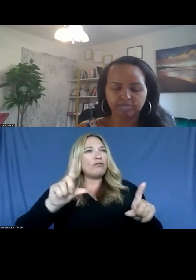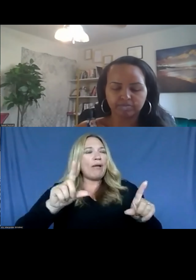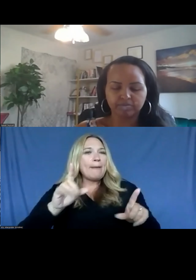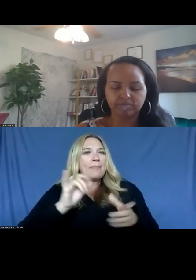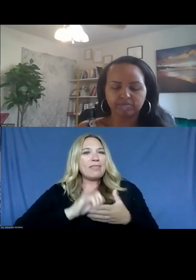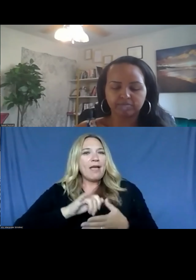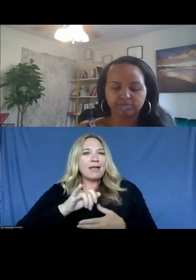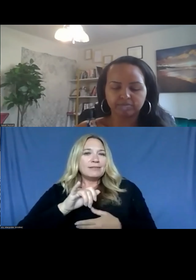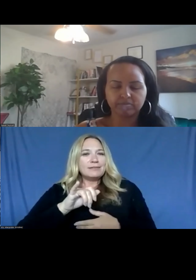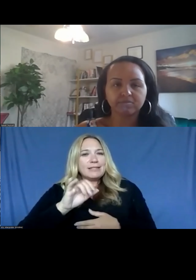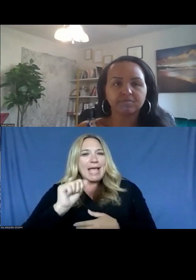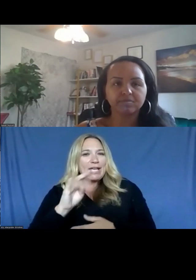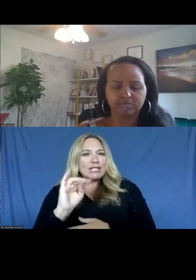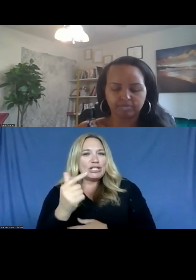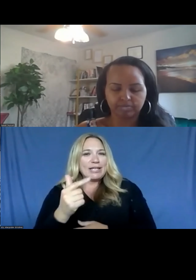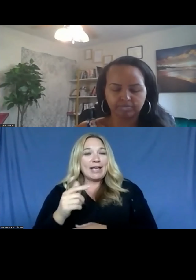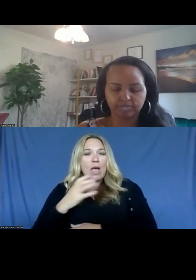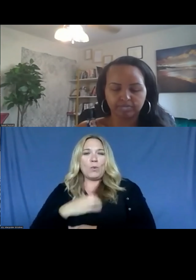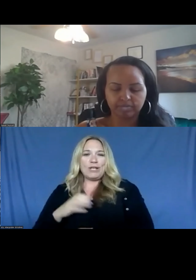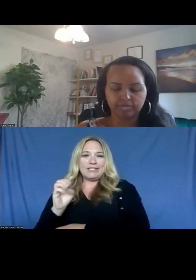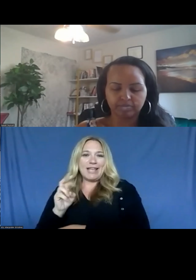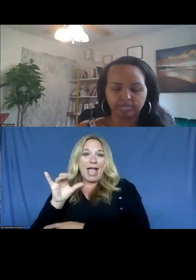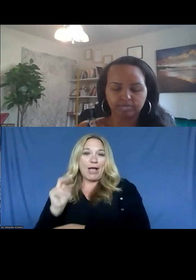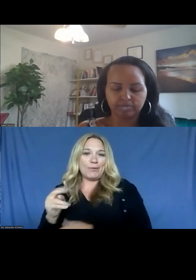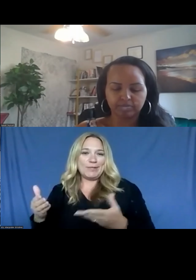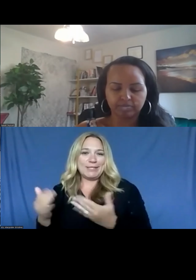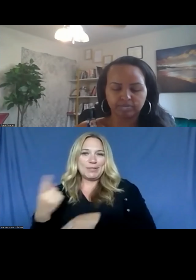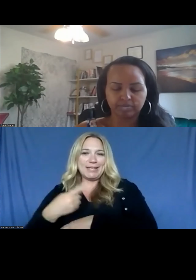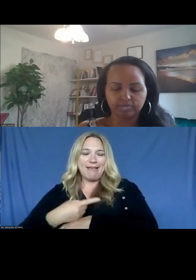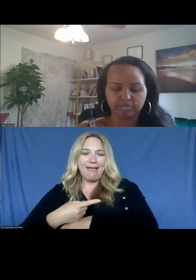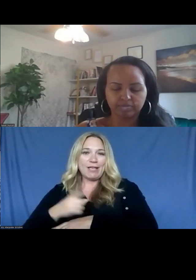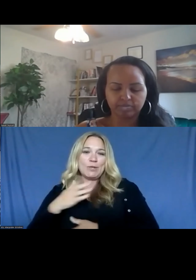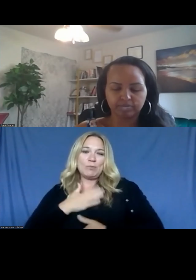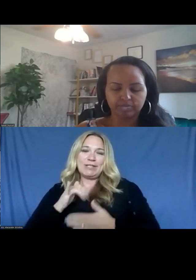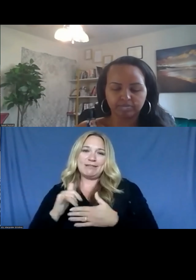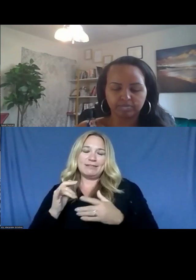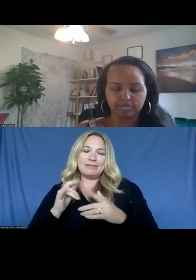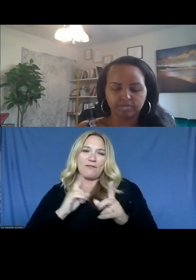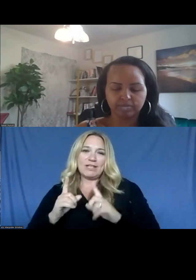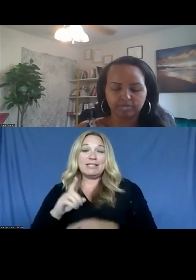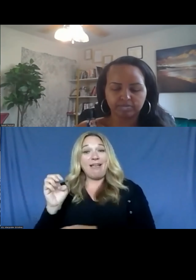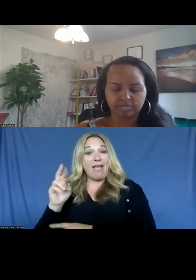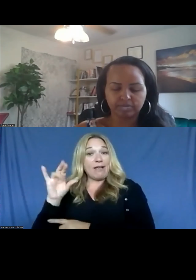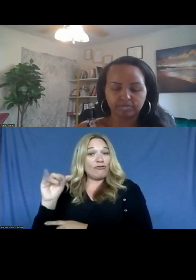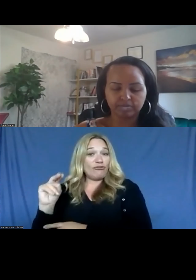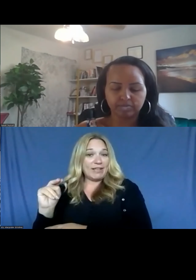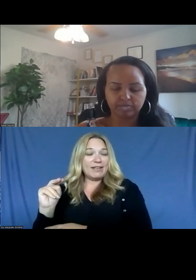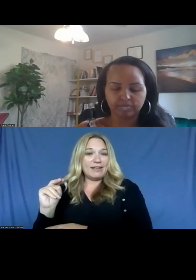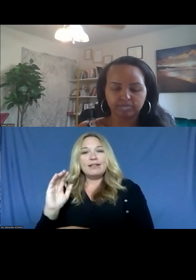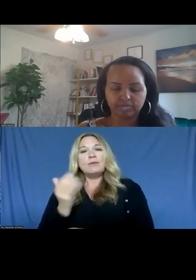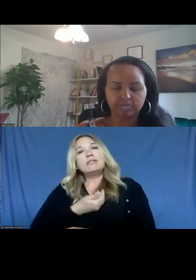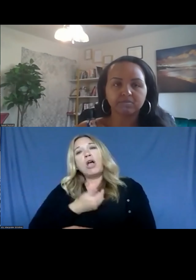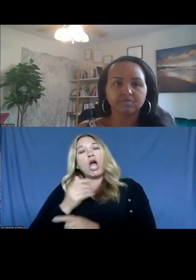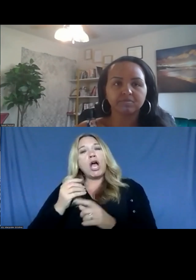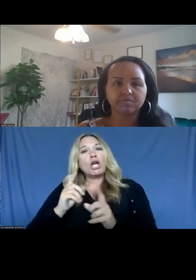was here with us today because she would so appreciate this conversation. And for those who are not familiar with Erin, she has been our